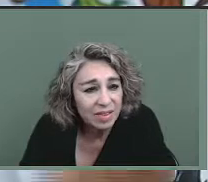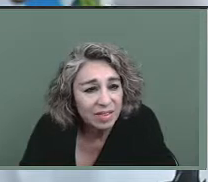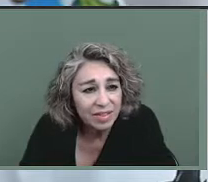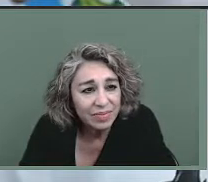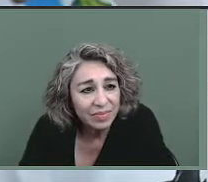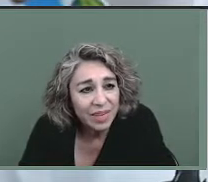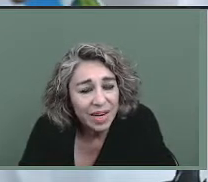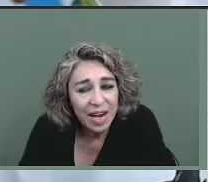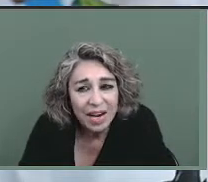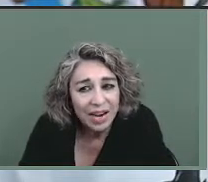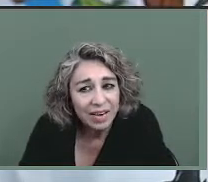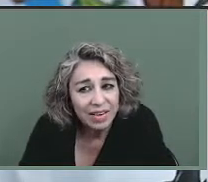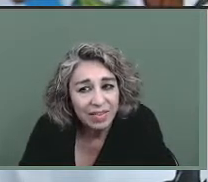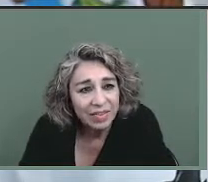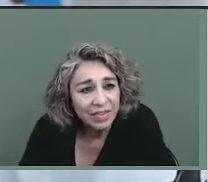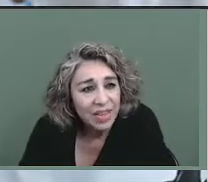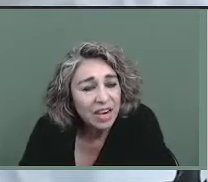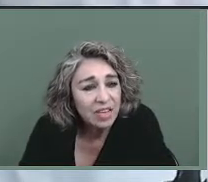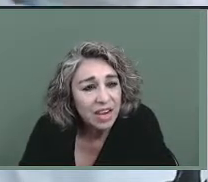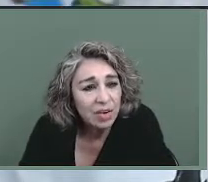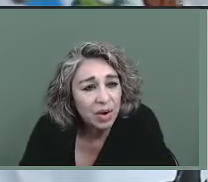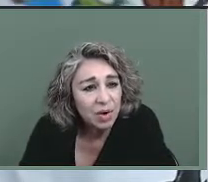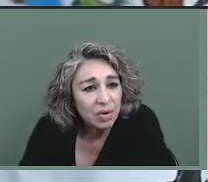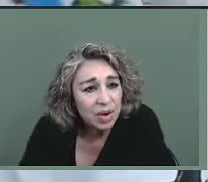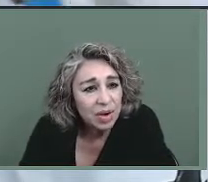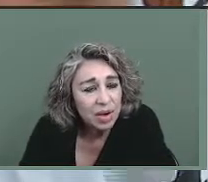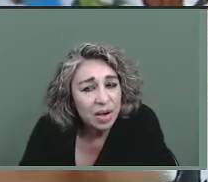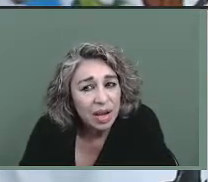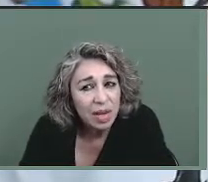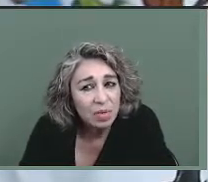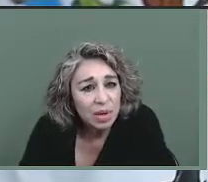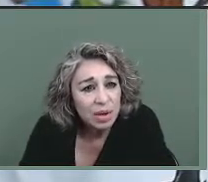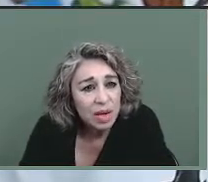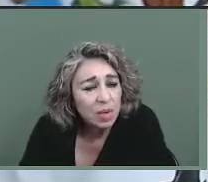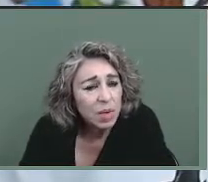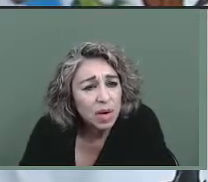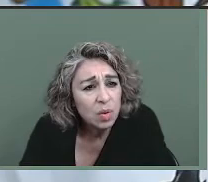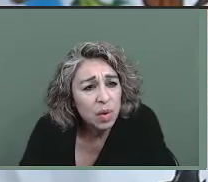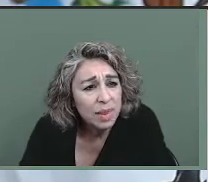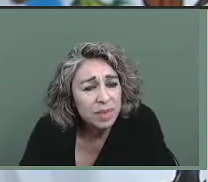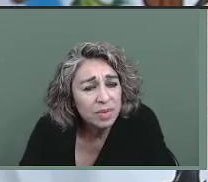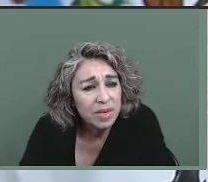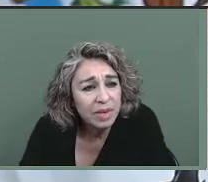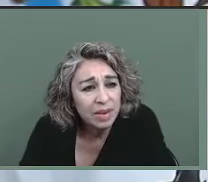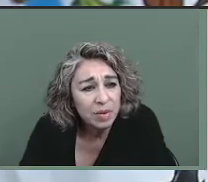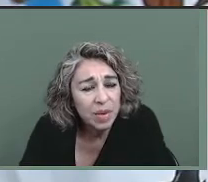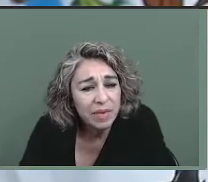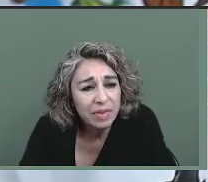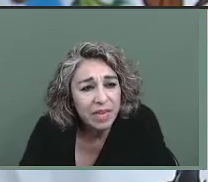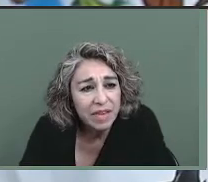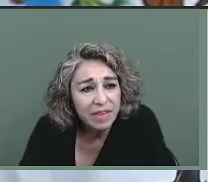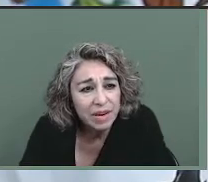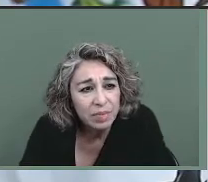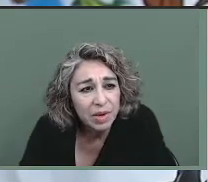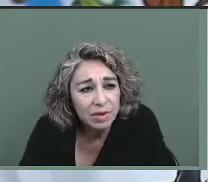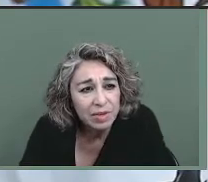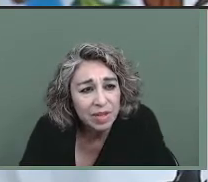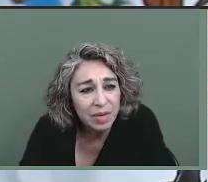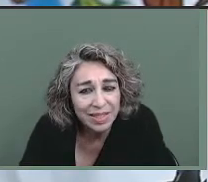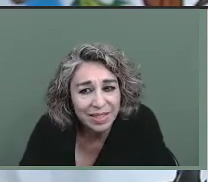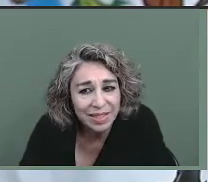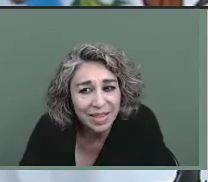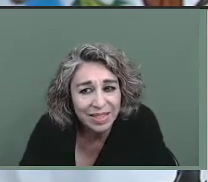their house. Not here. Here they grow, and we don't want them to leave. They even